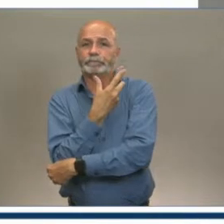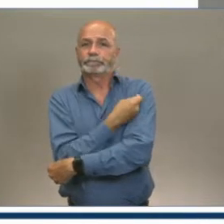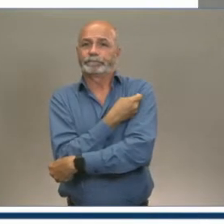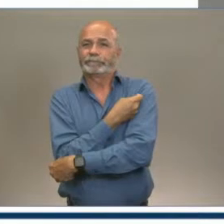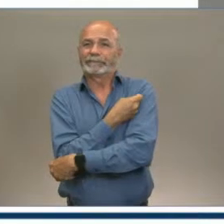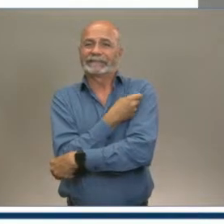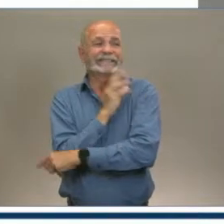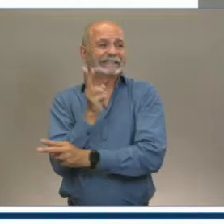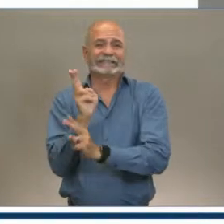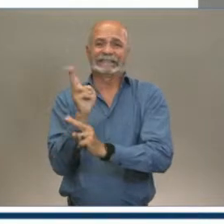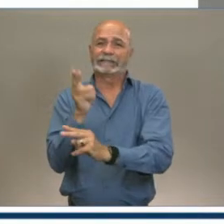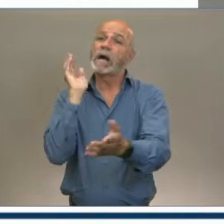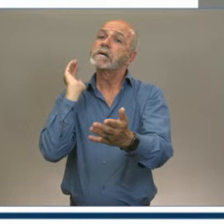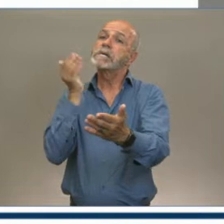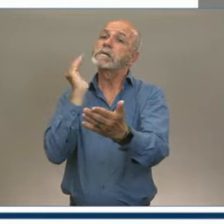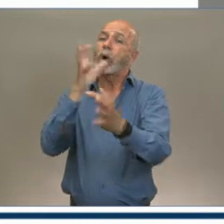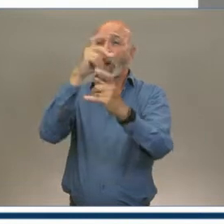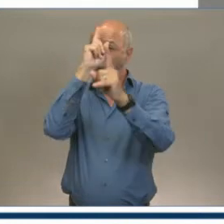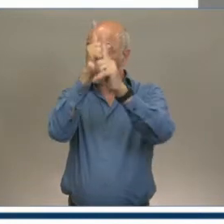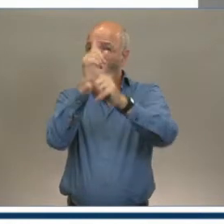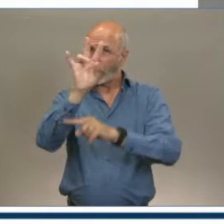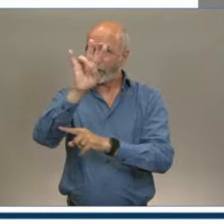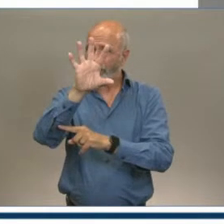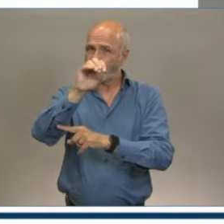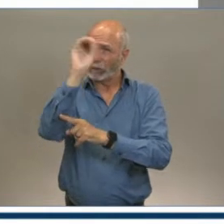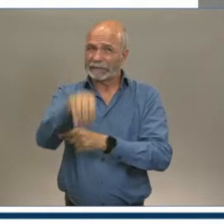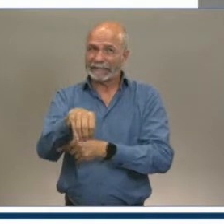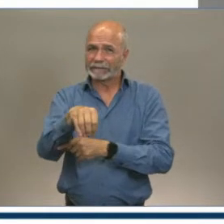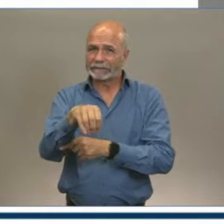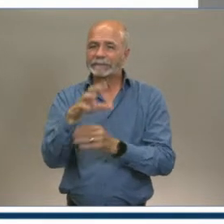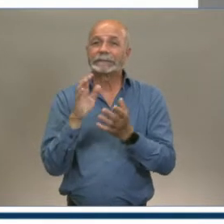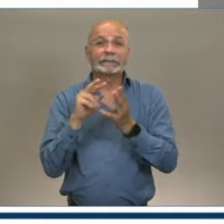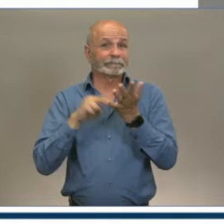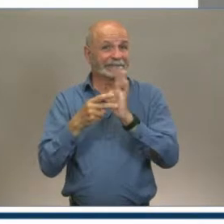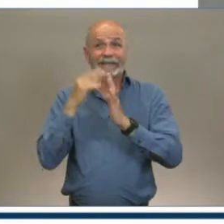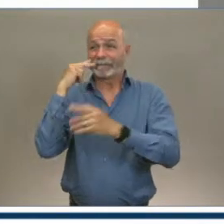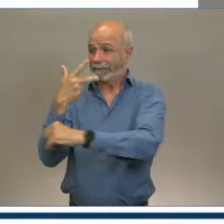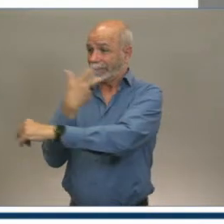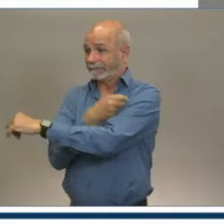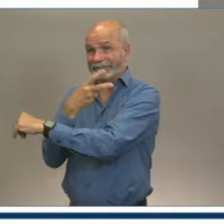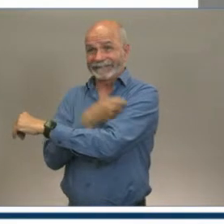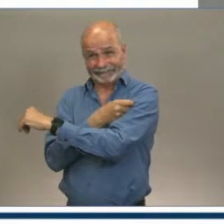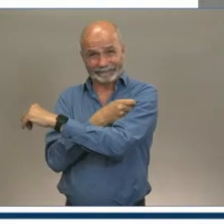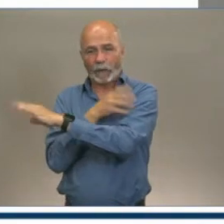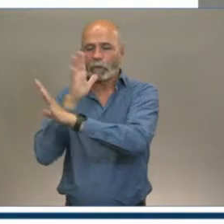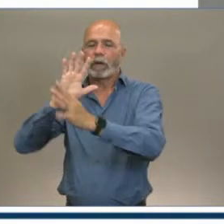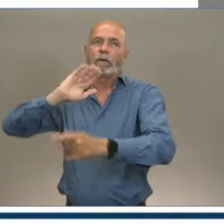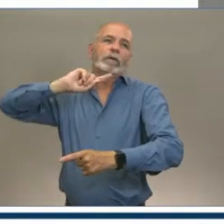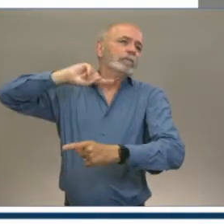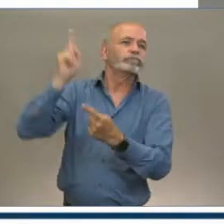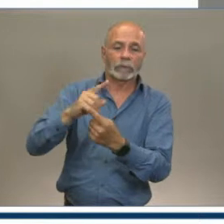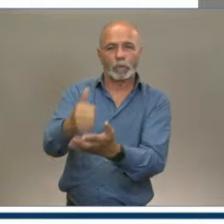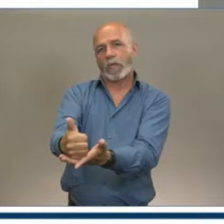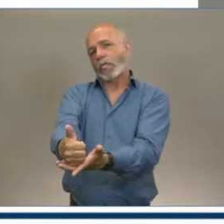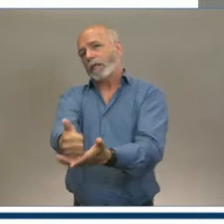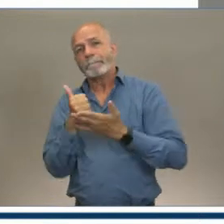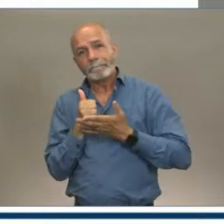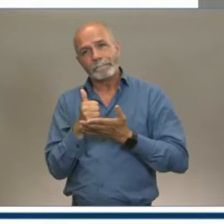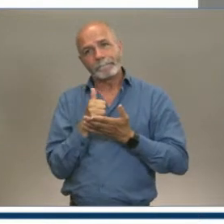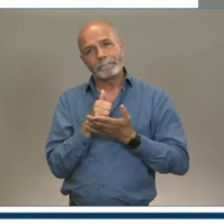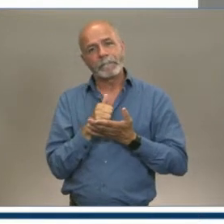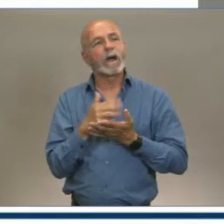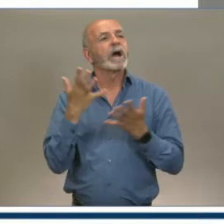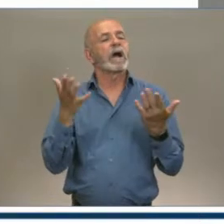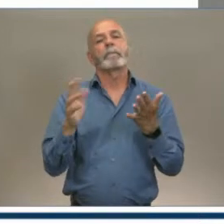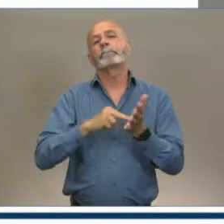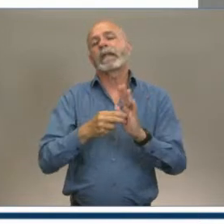least 75%. The vaccine gives us a way out of this pandemic. It gives us life without restrictions and the fear